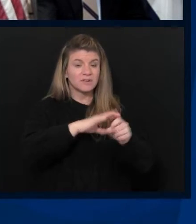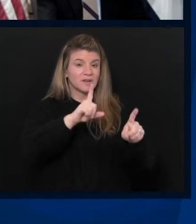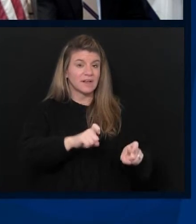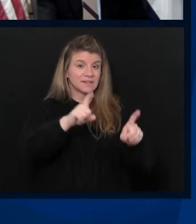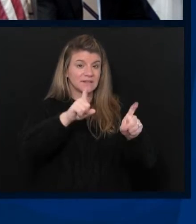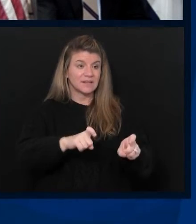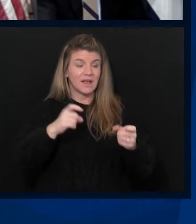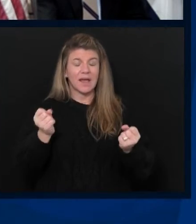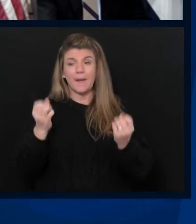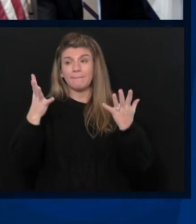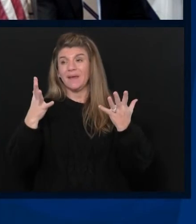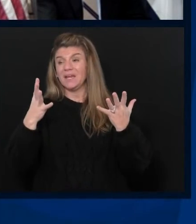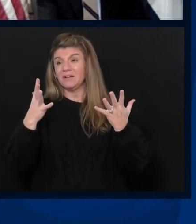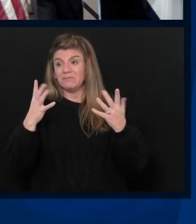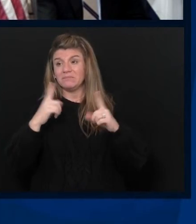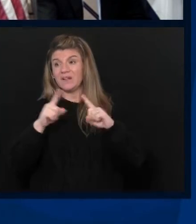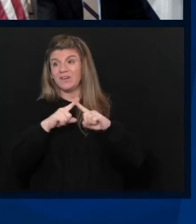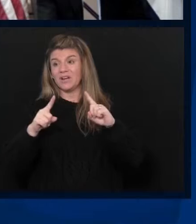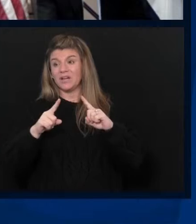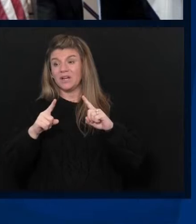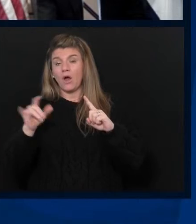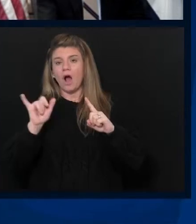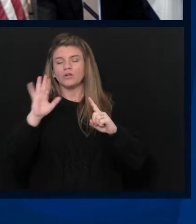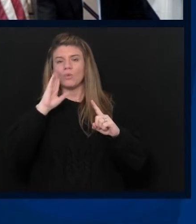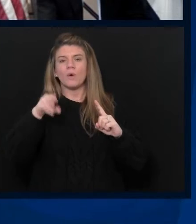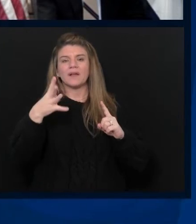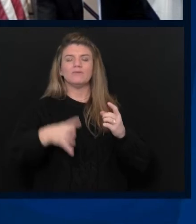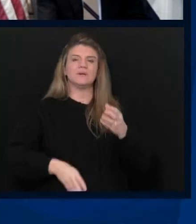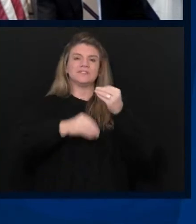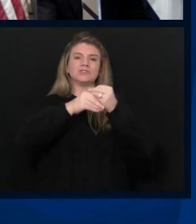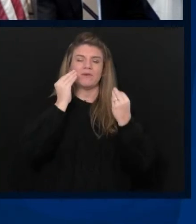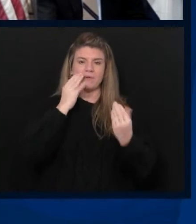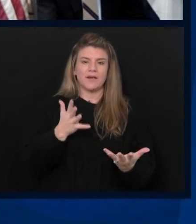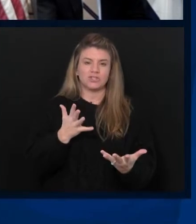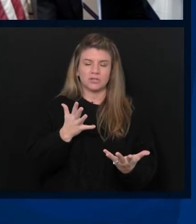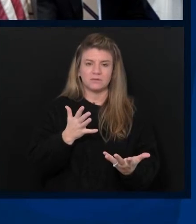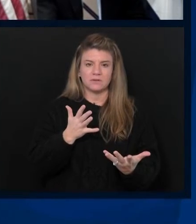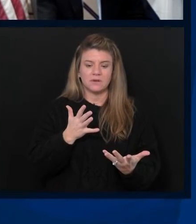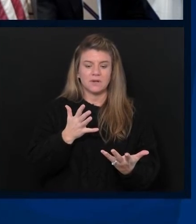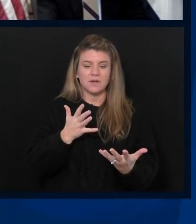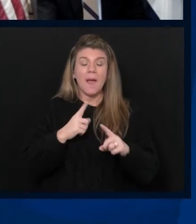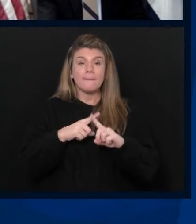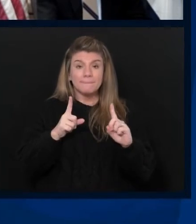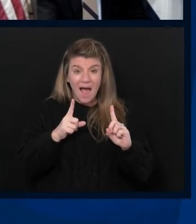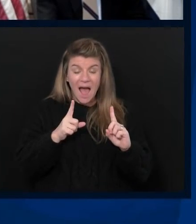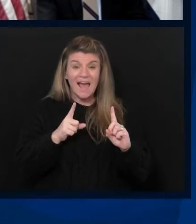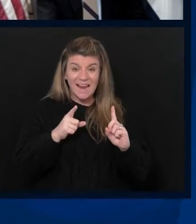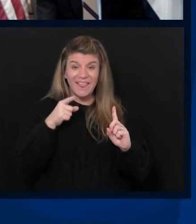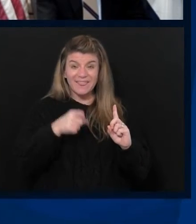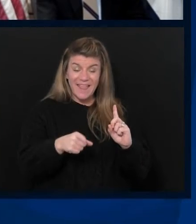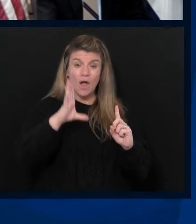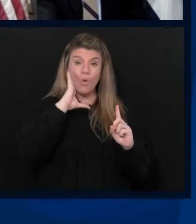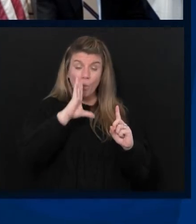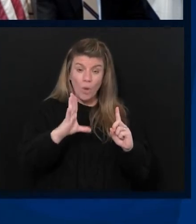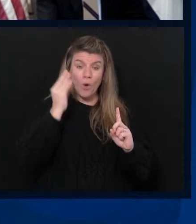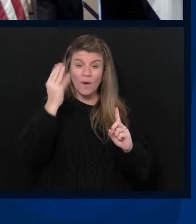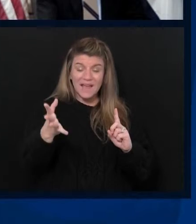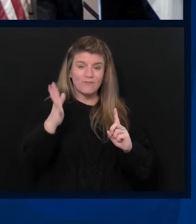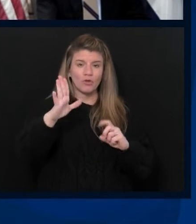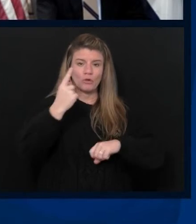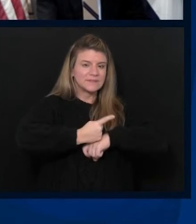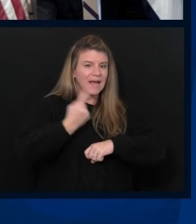many instances, it gives you additional information, but it does give the dates and times